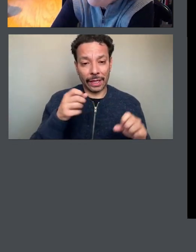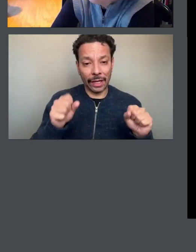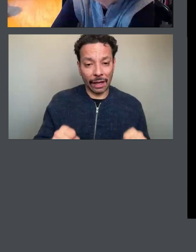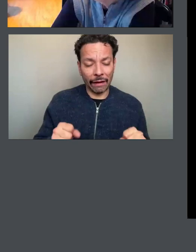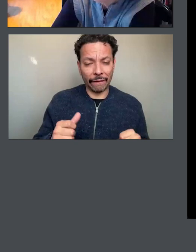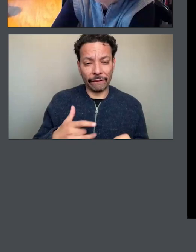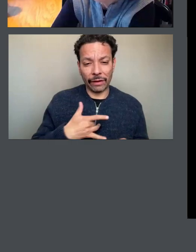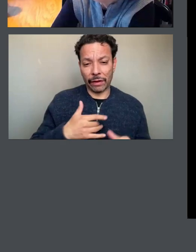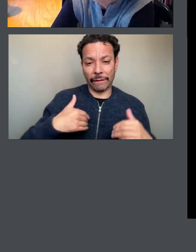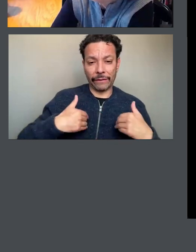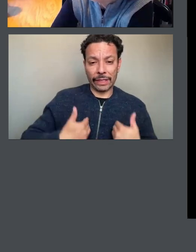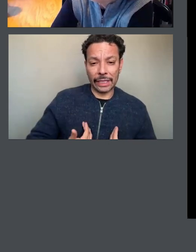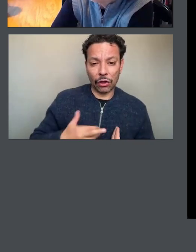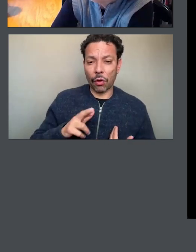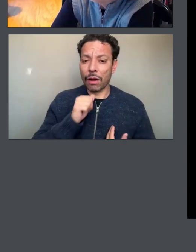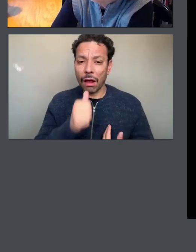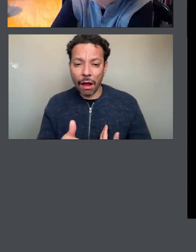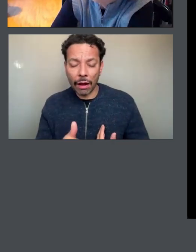fatigued?